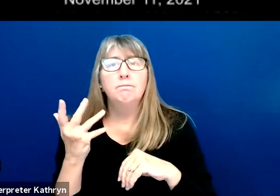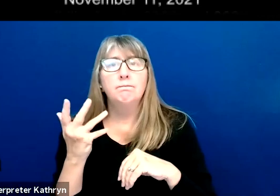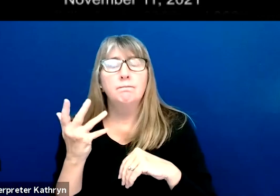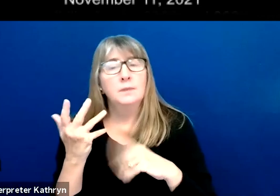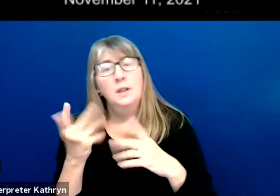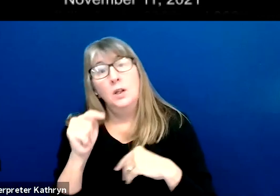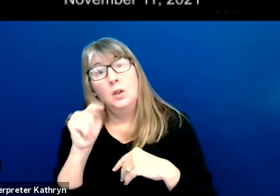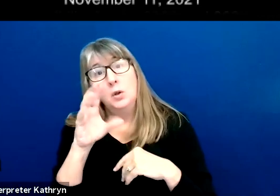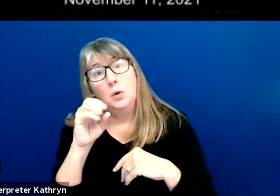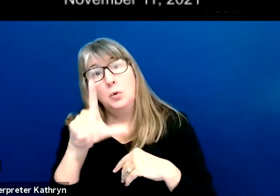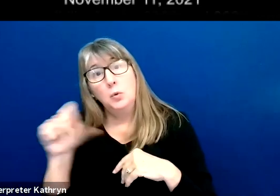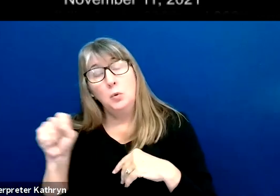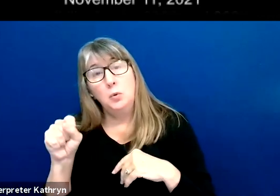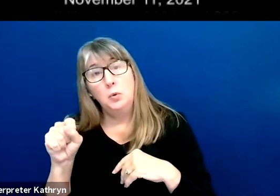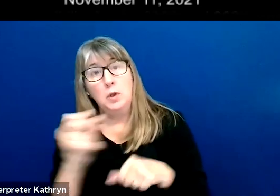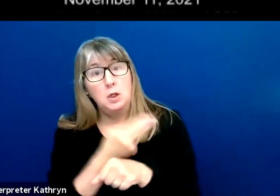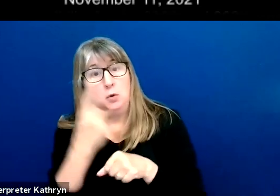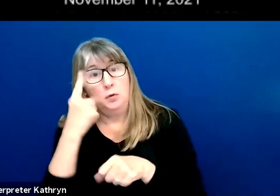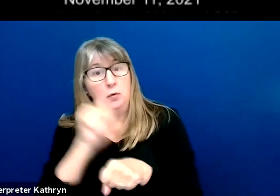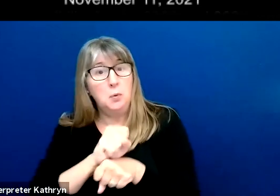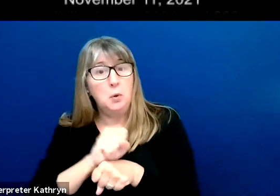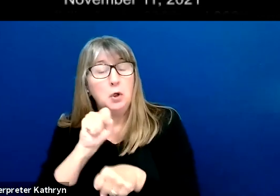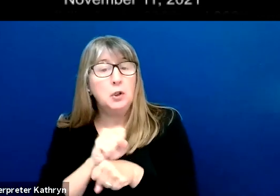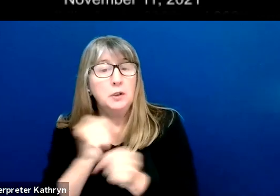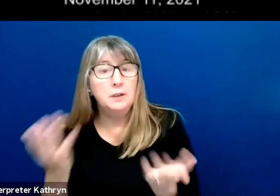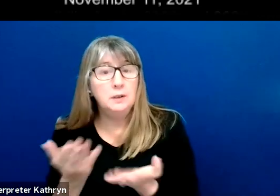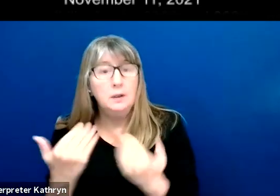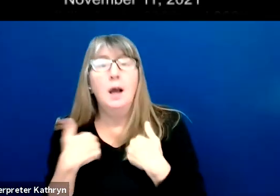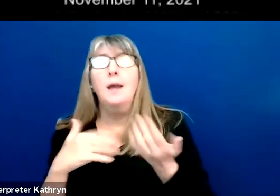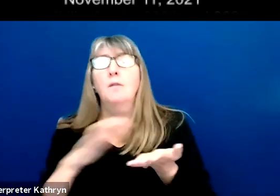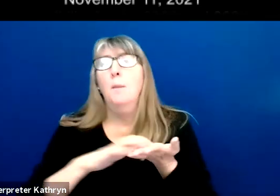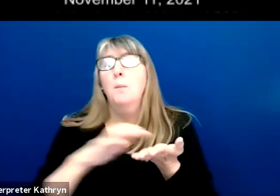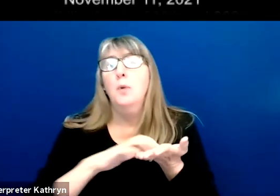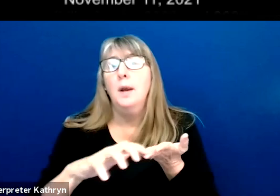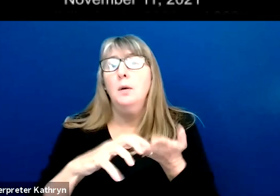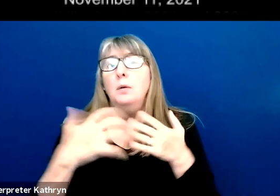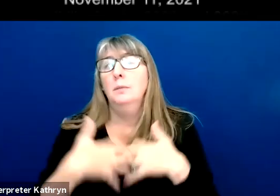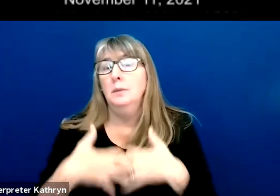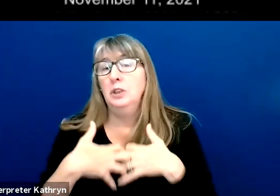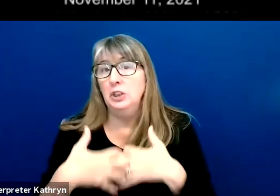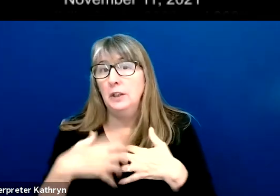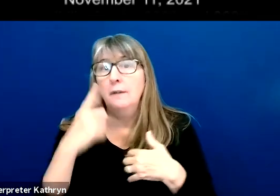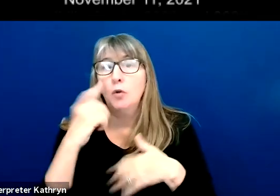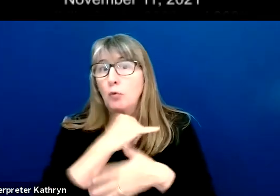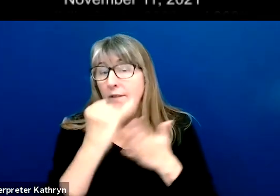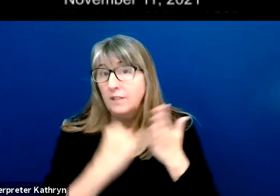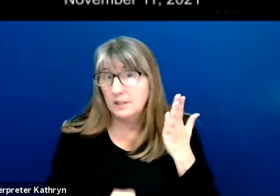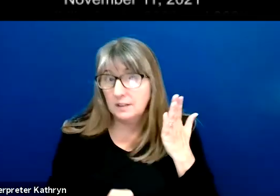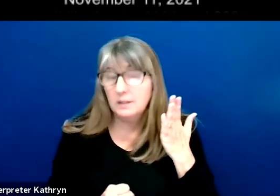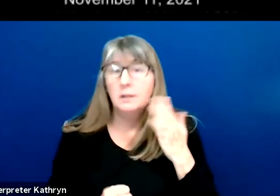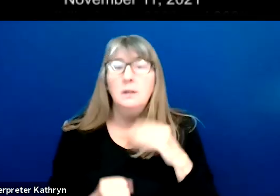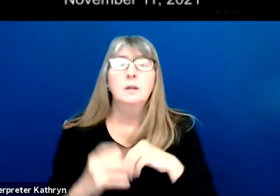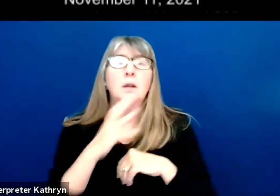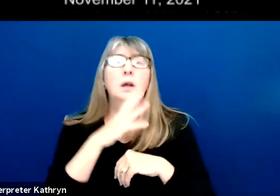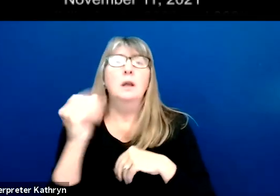tools that I use for work are I have a Braille embosser that I use mostly for graphics,